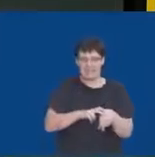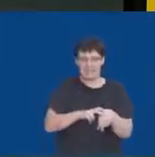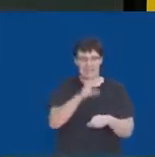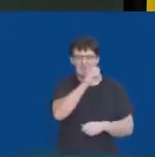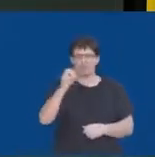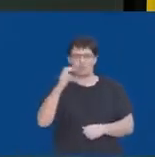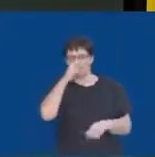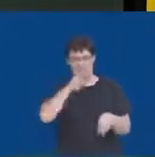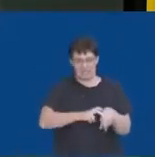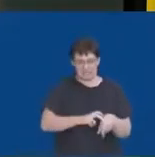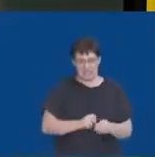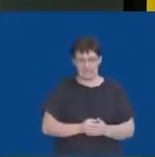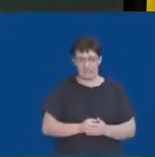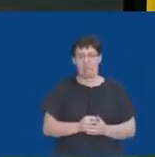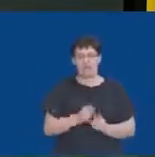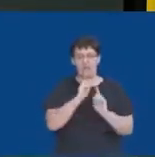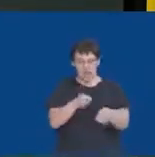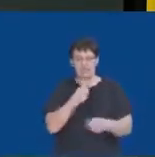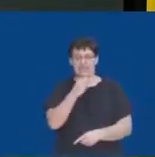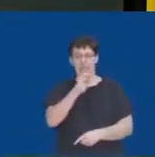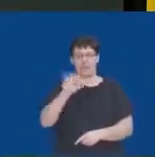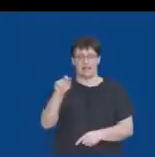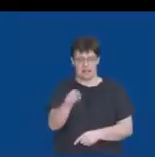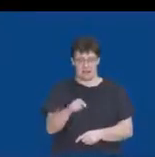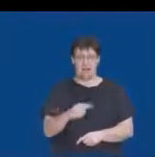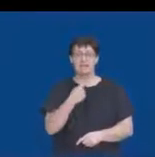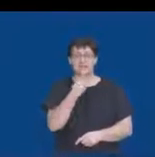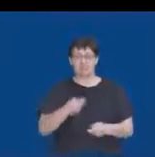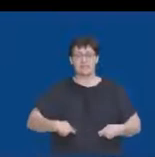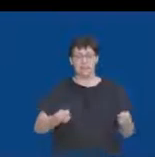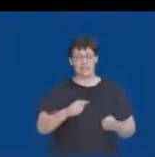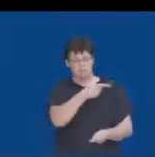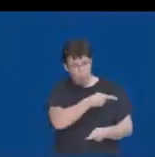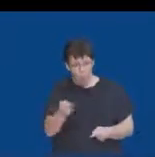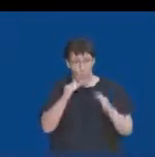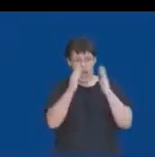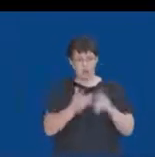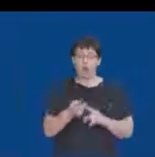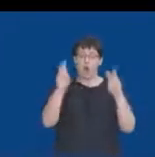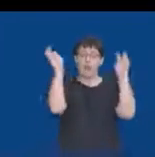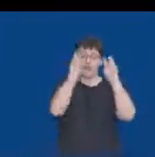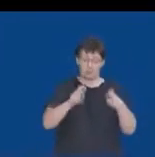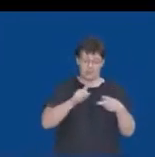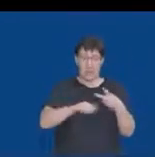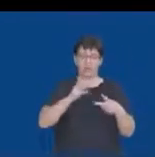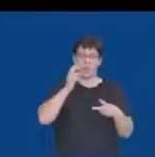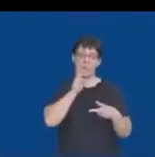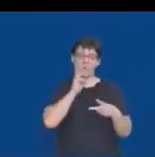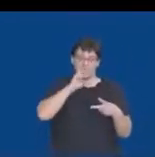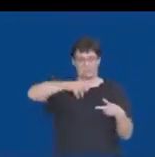all the zeros. You can actually give the answer in millions. The total was spent by all households on electricity and tap water